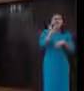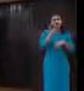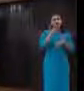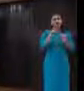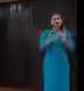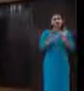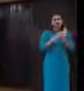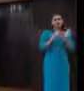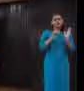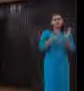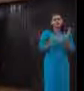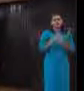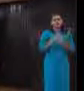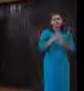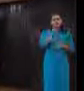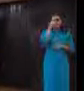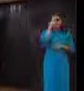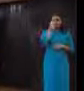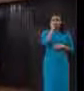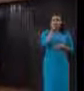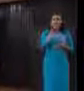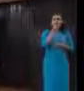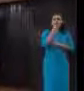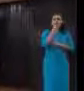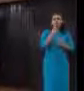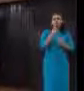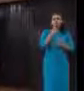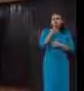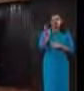but actually not only did it remain, but became permanent.